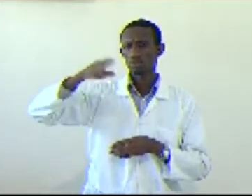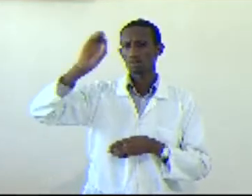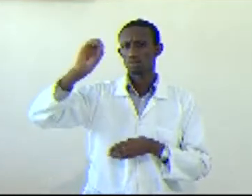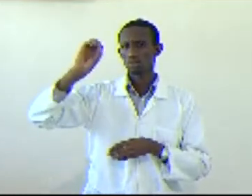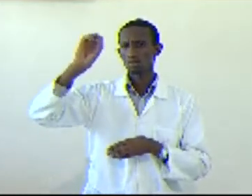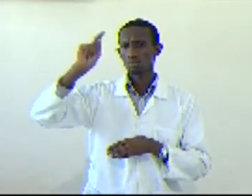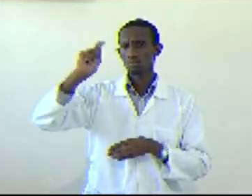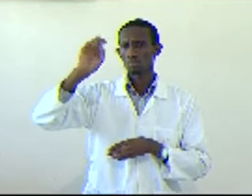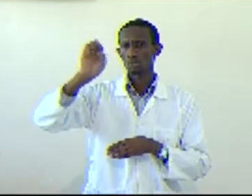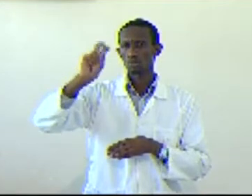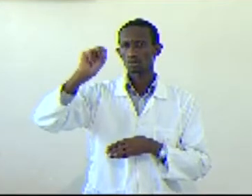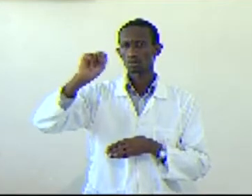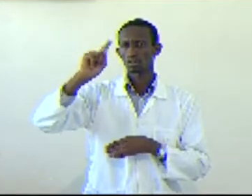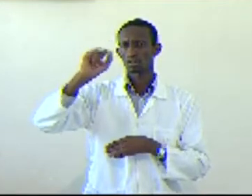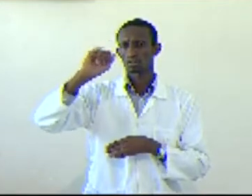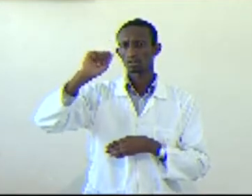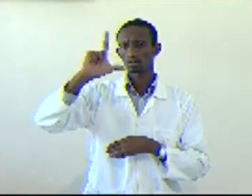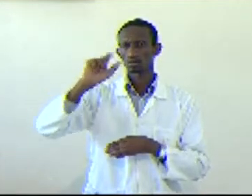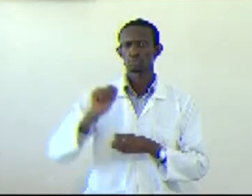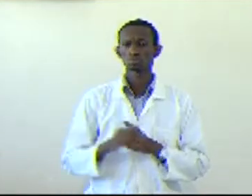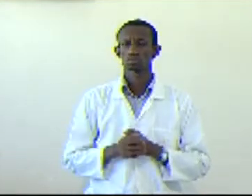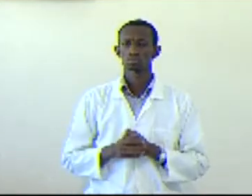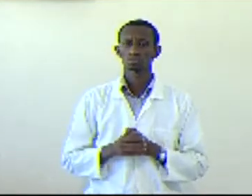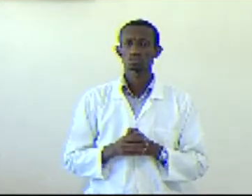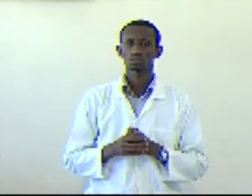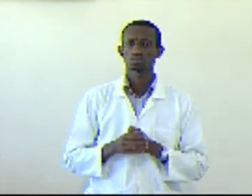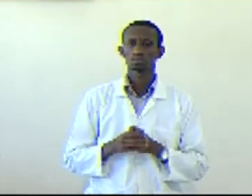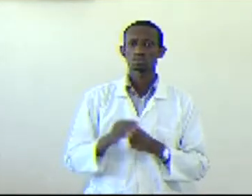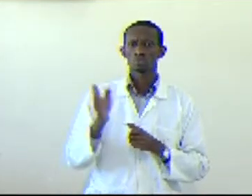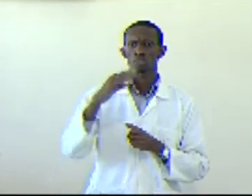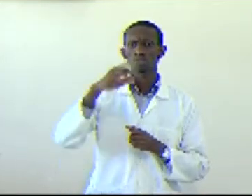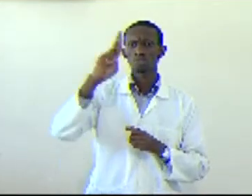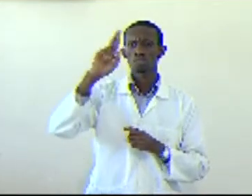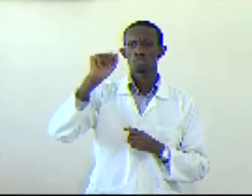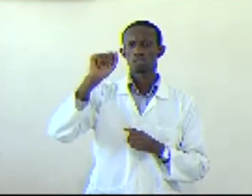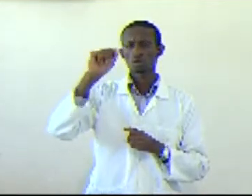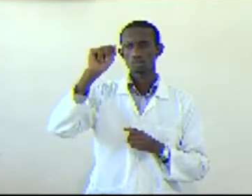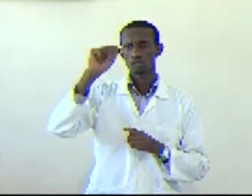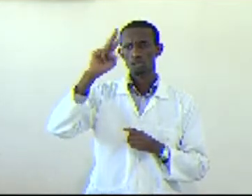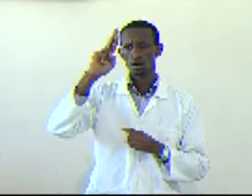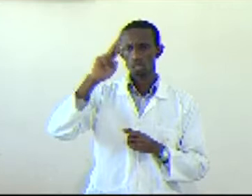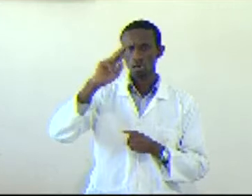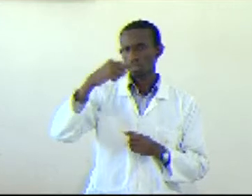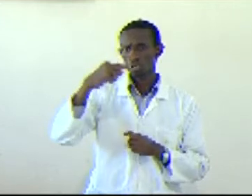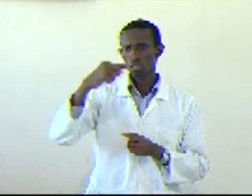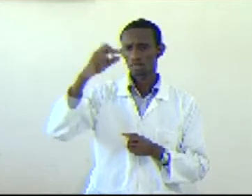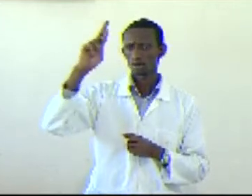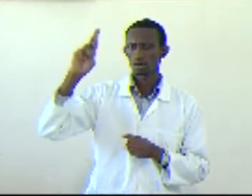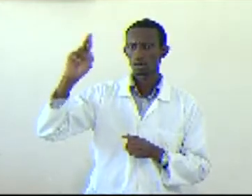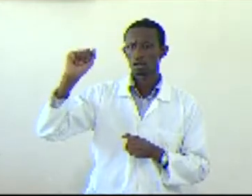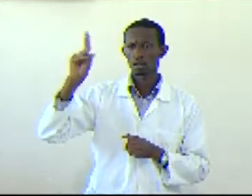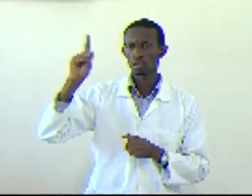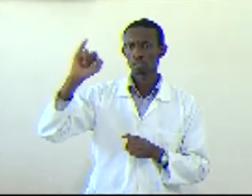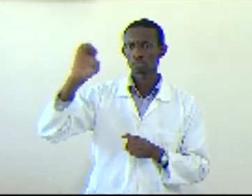potential gradient. You remember that very good, gradient. So this